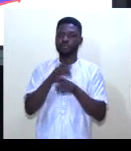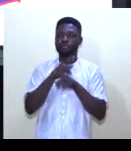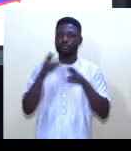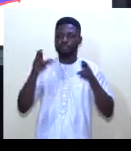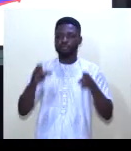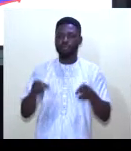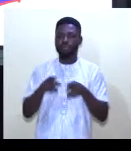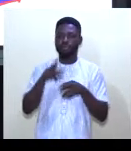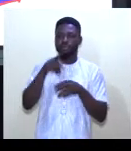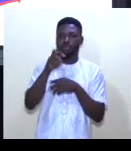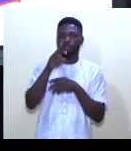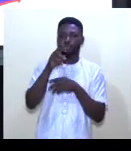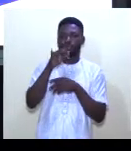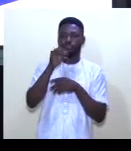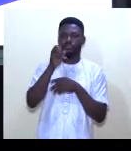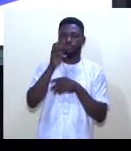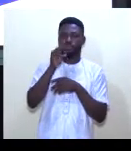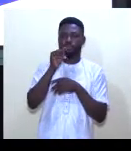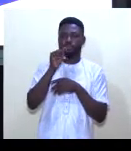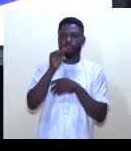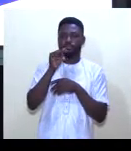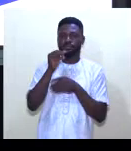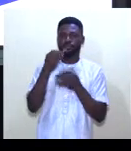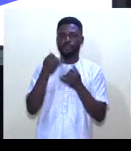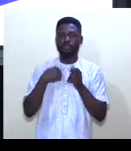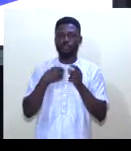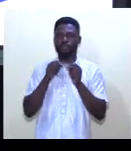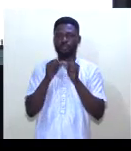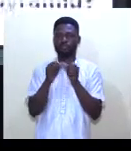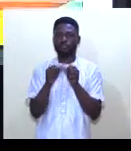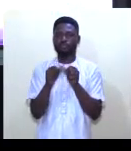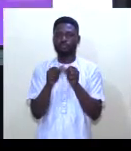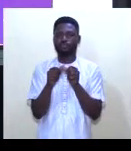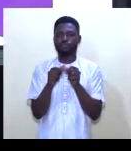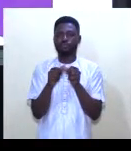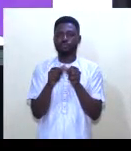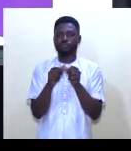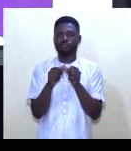a rectangular prism. So now moving on.